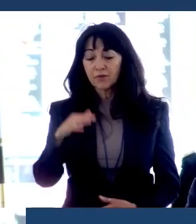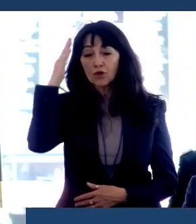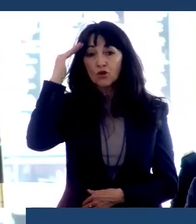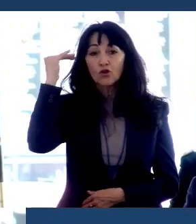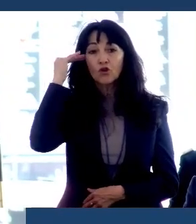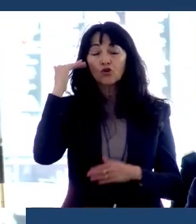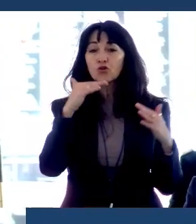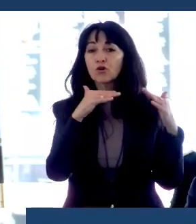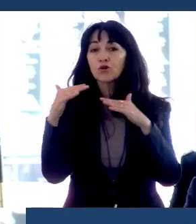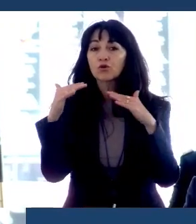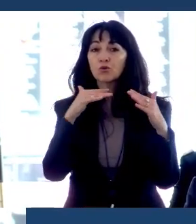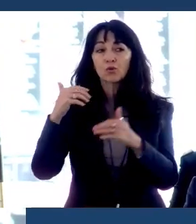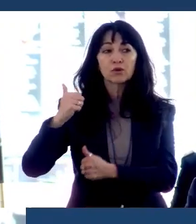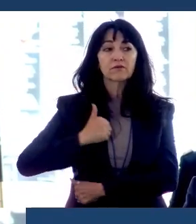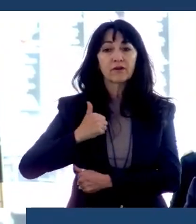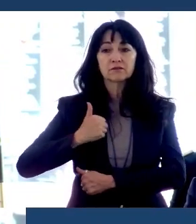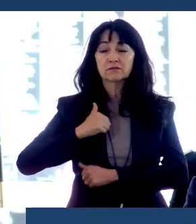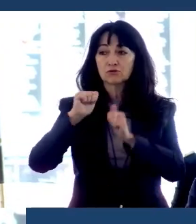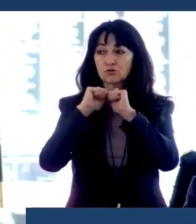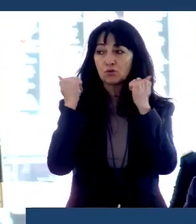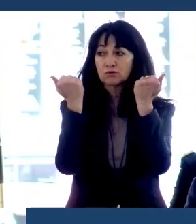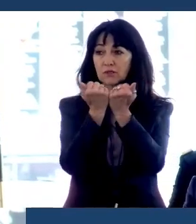Korean War Veterans Association.